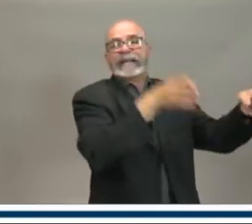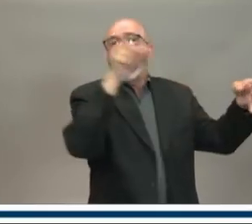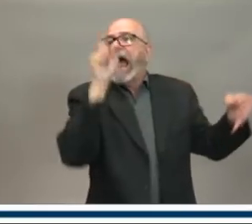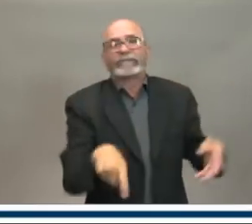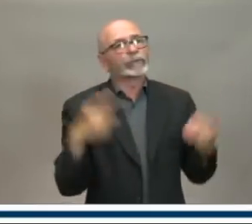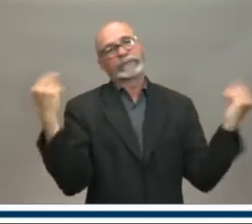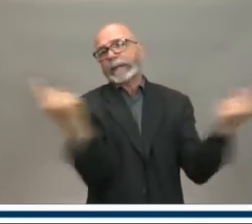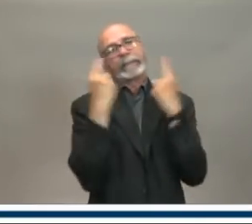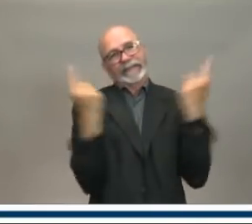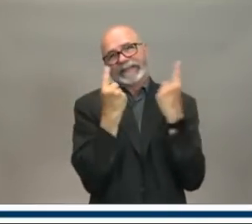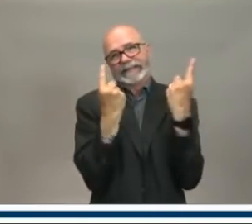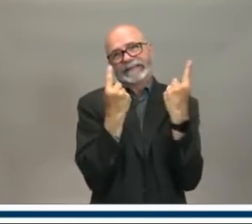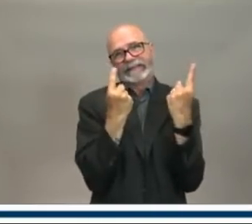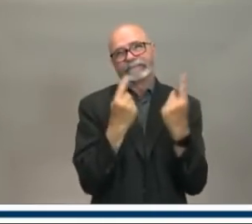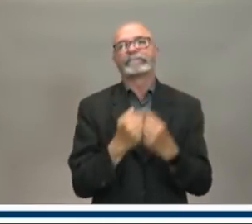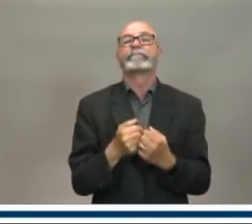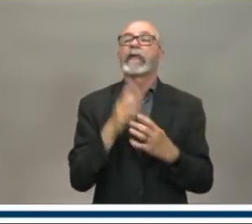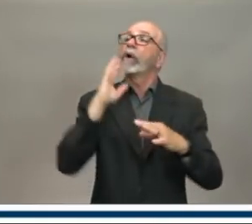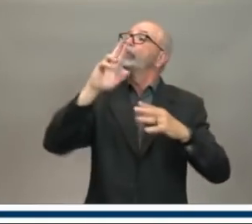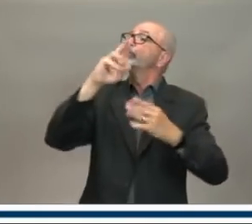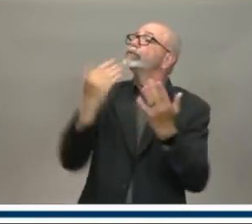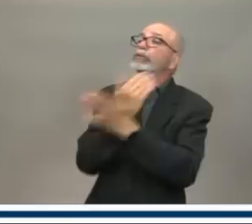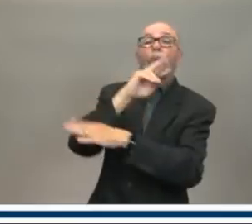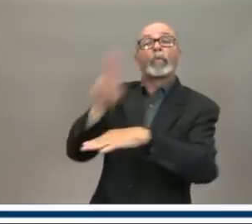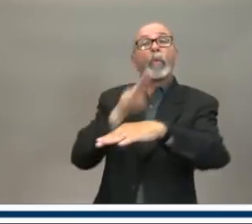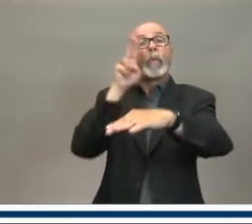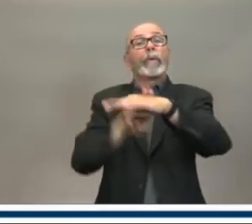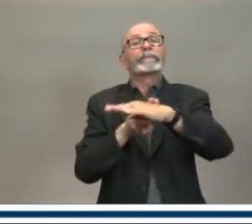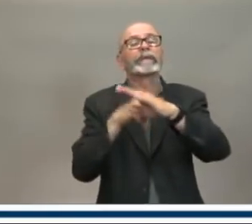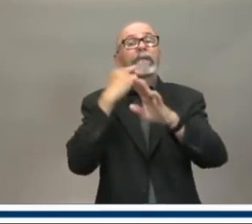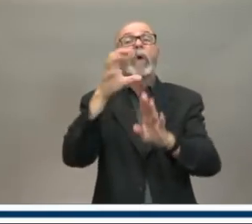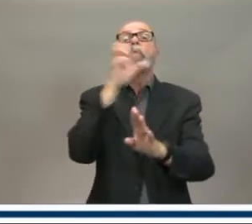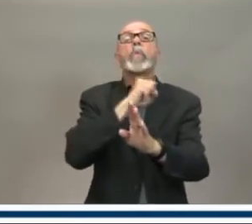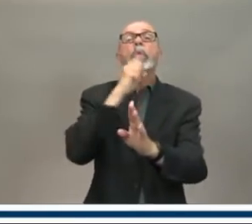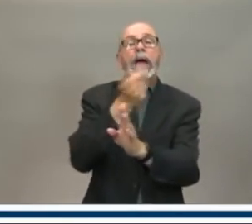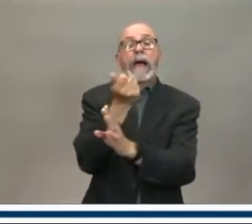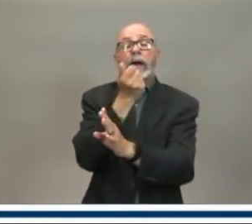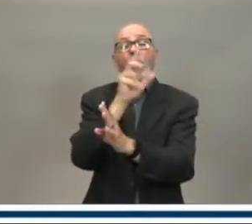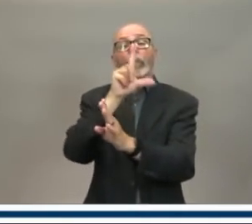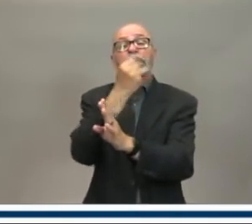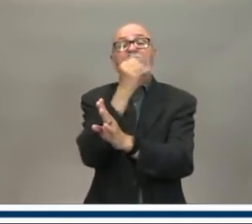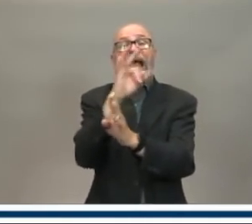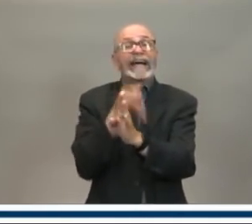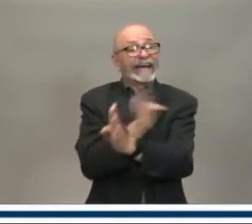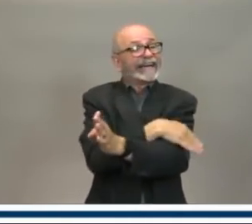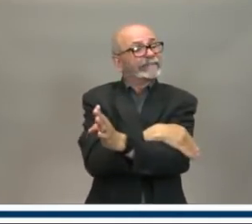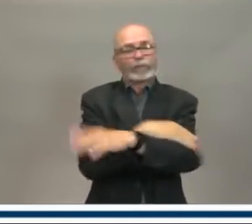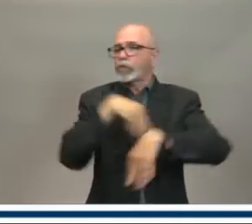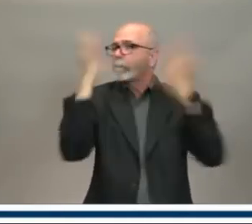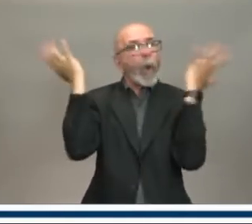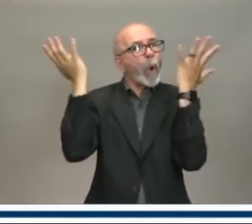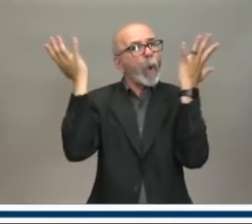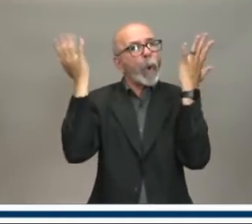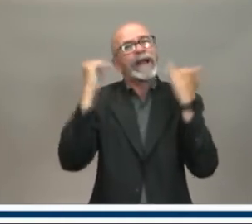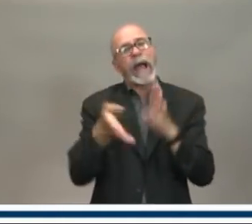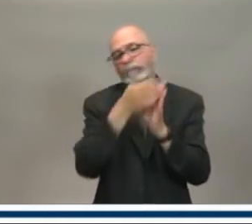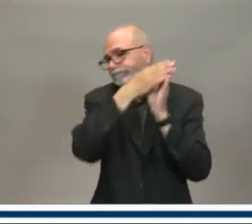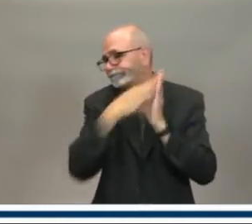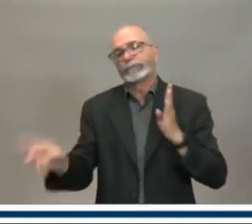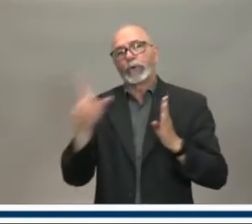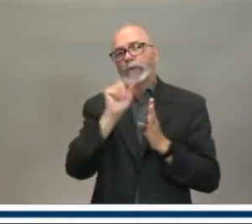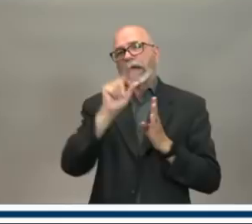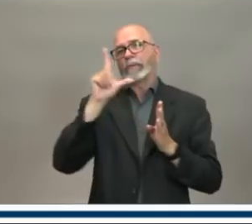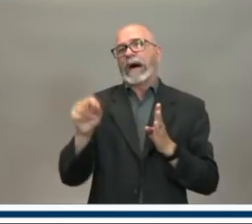new normal is not 2019. It's today and moving forward, and how we put things in place that we can live